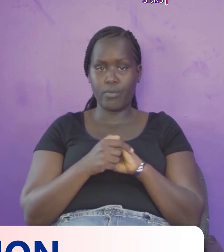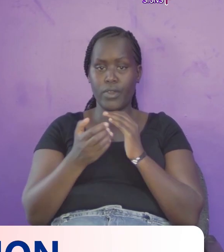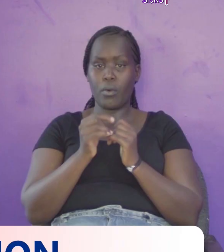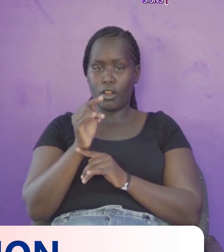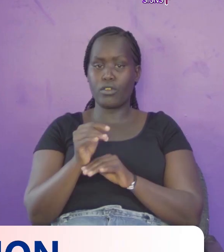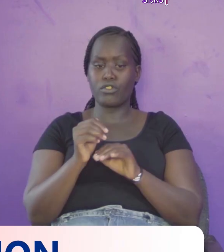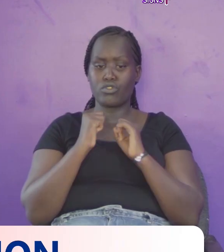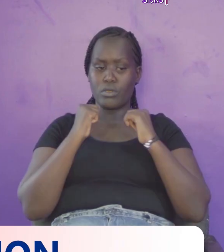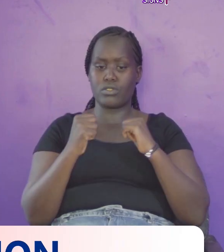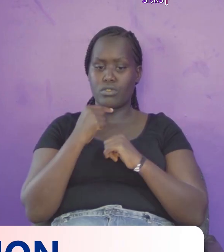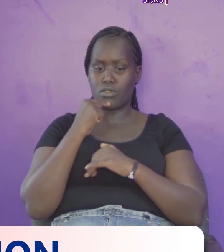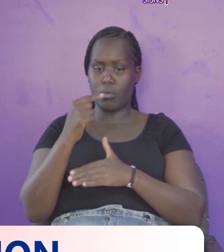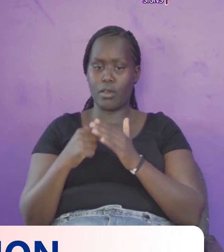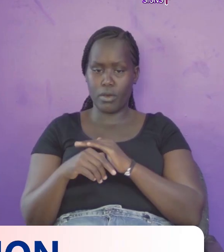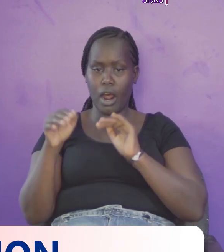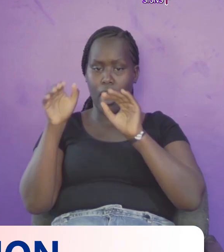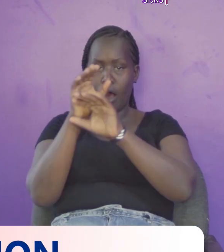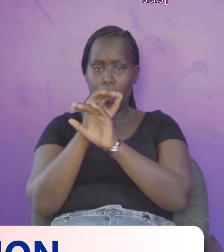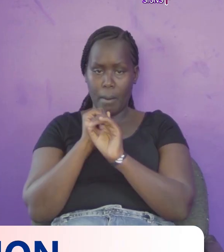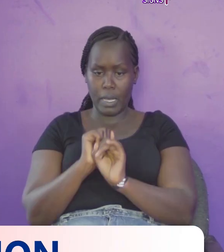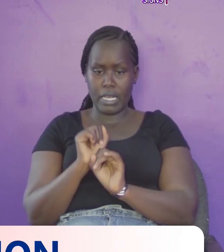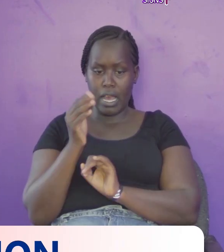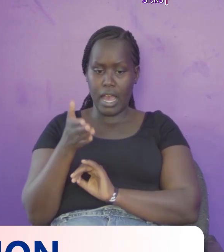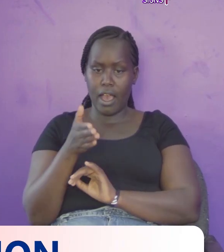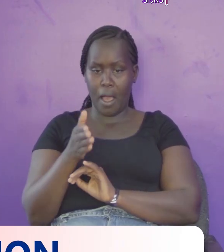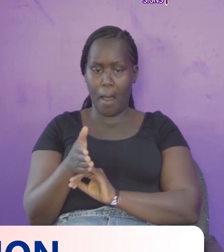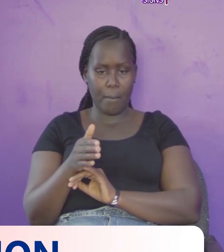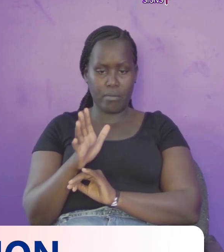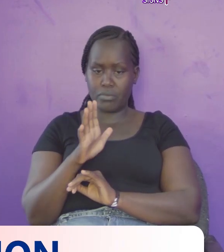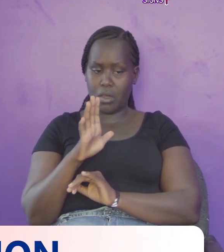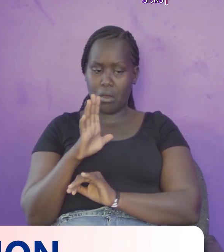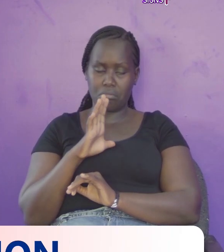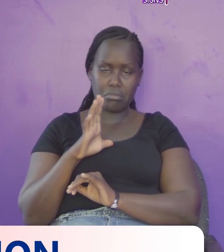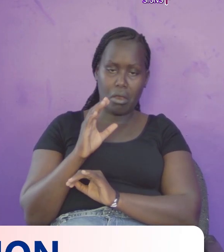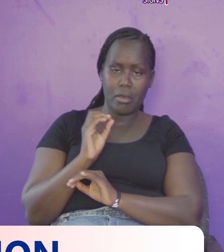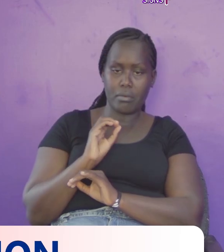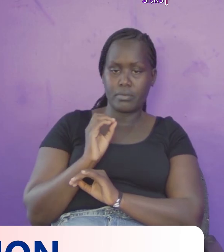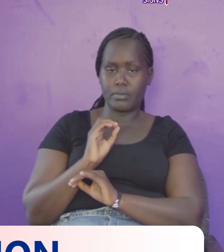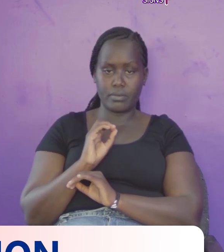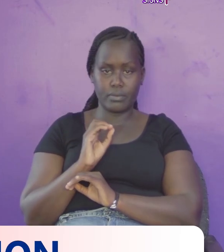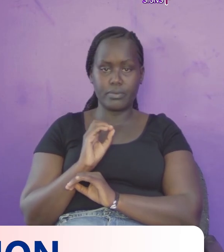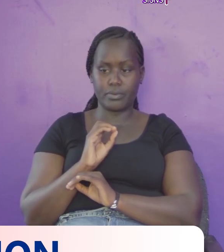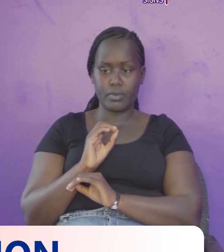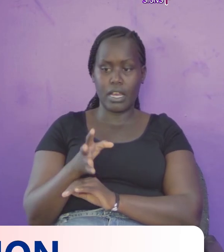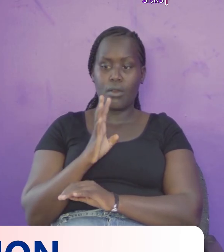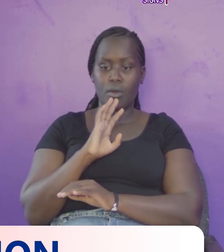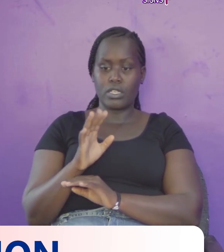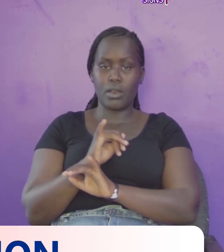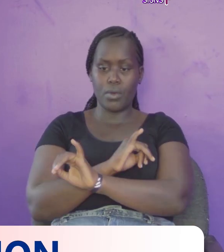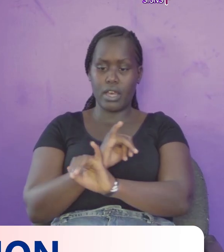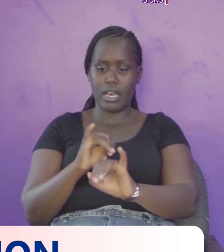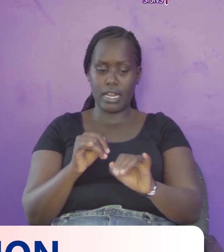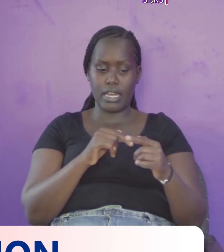we just tell him, Mr. the President, weak. hapa, Yeah. atuoni kama iko sawa. Especially Hiza tu on roho issues safi. of Tunaongea na inclusion. roho Sorry. safi. Hatuna...